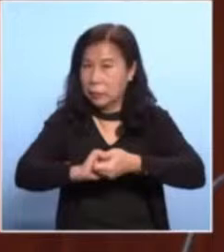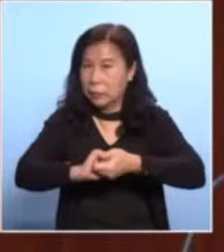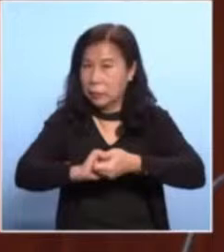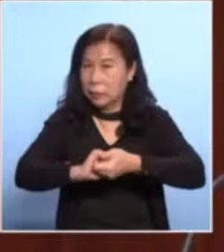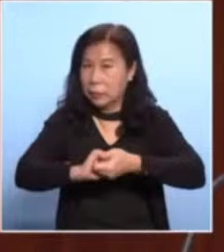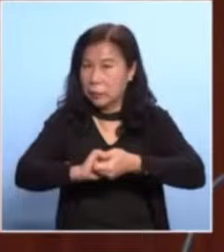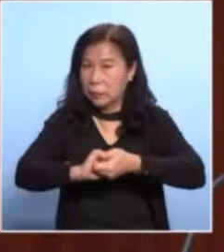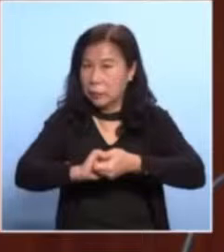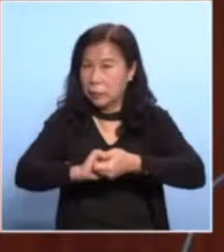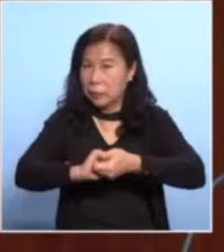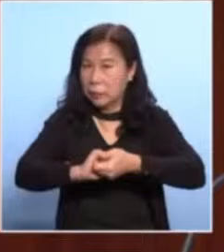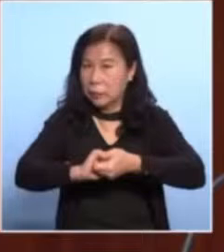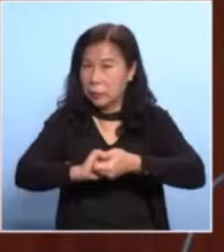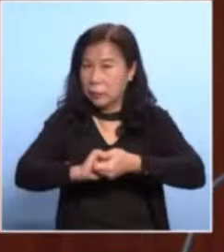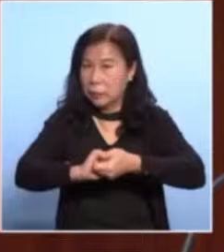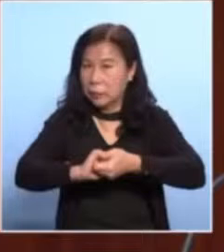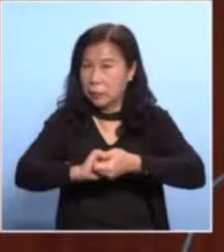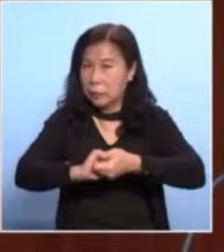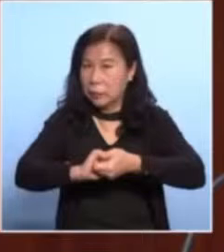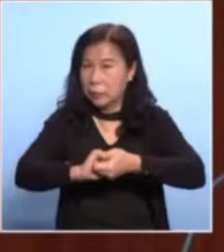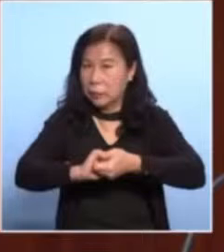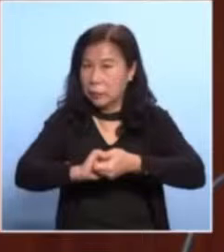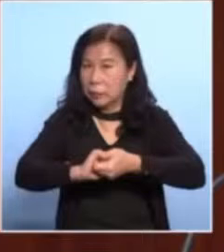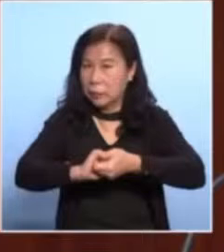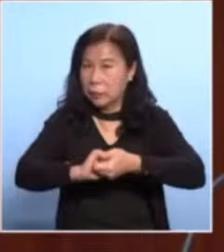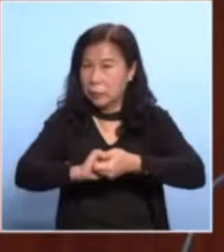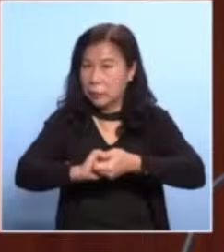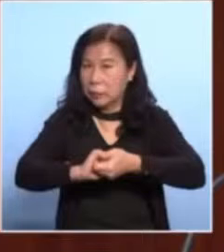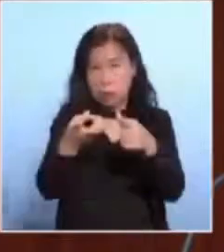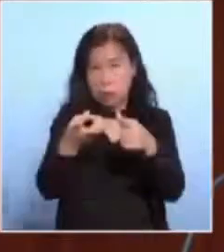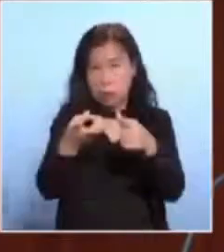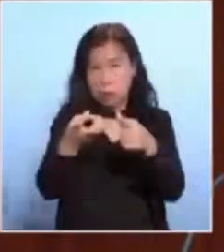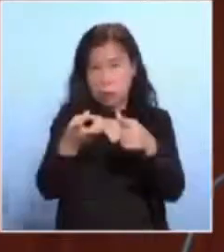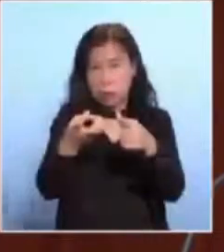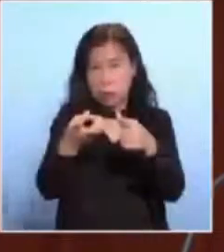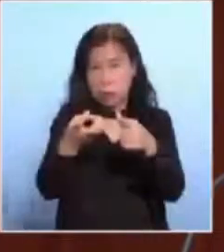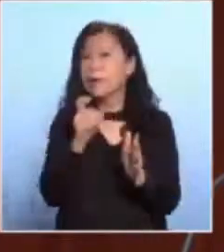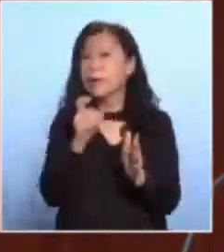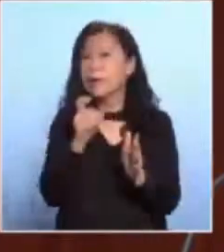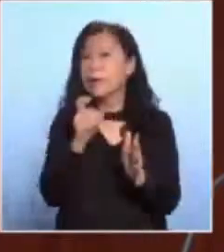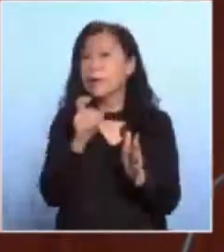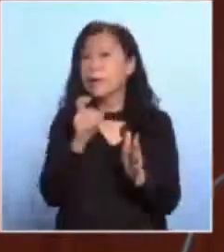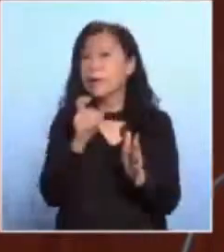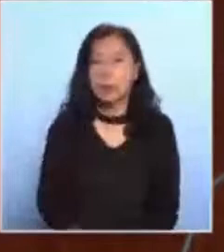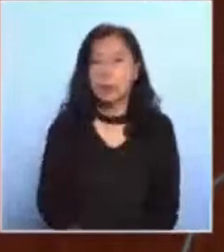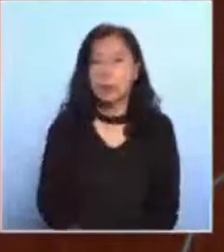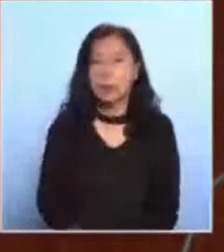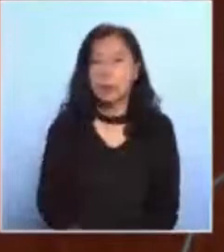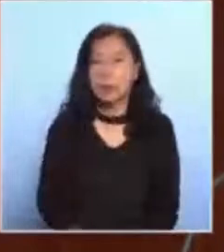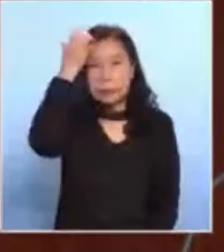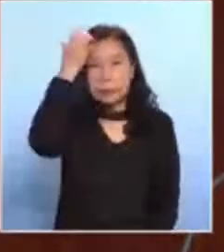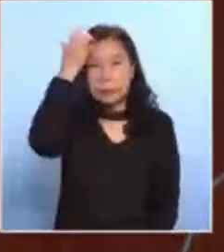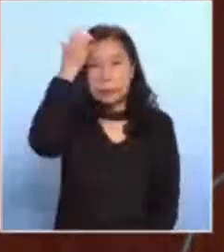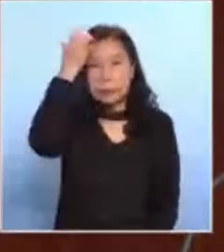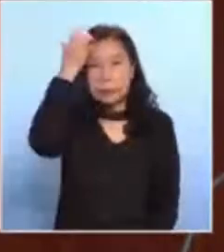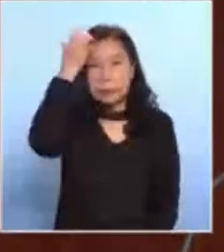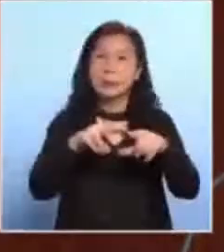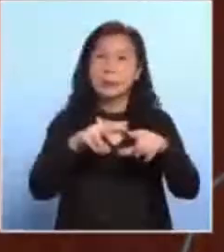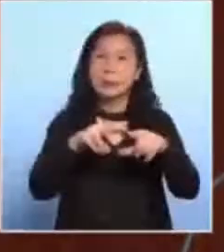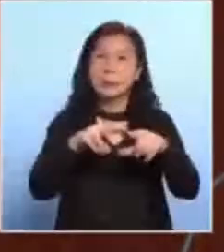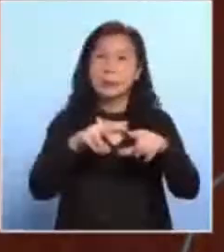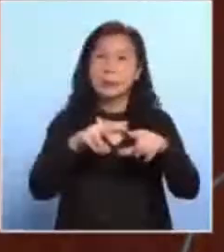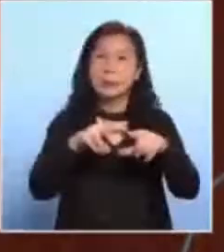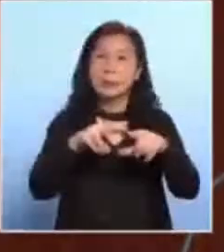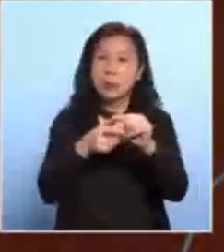Support SMEs to embrace challenges. The government will promote the continuous development of SMEs and support